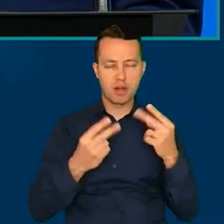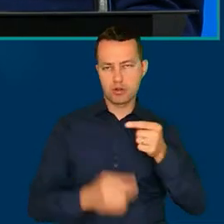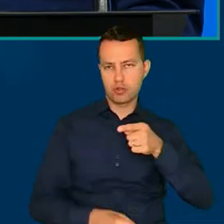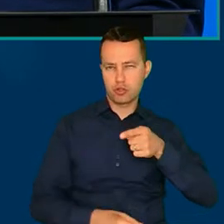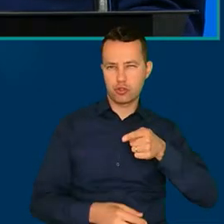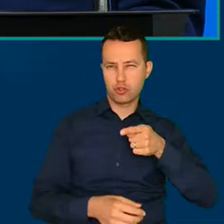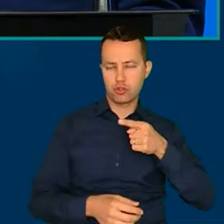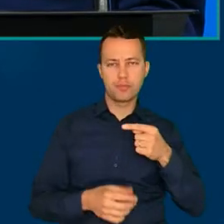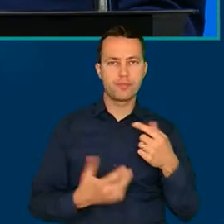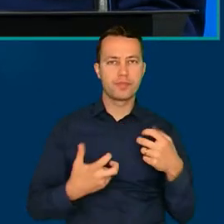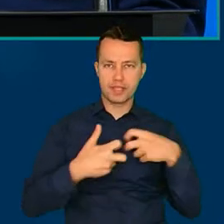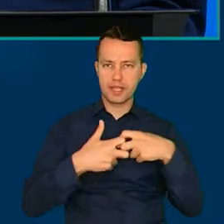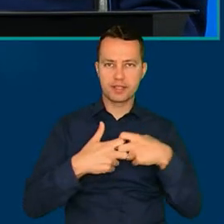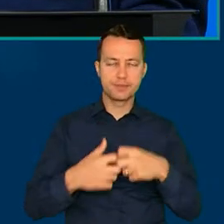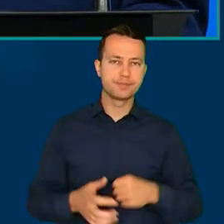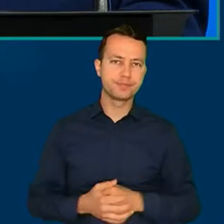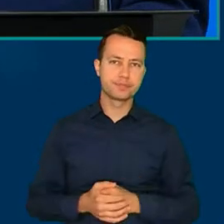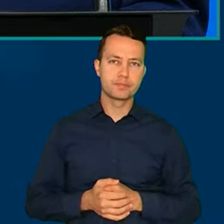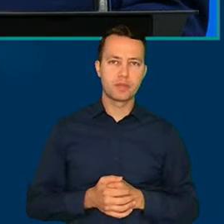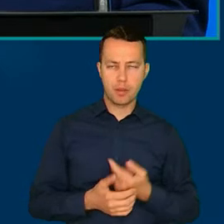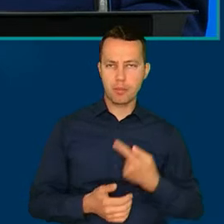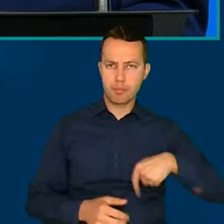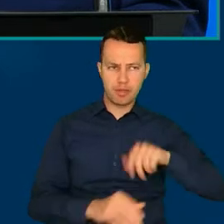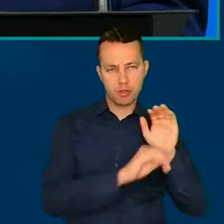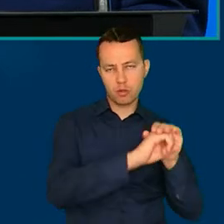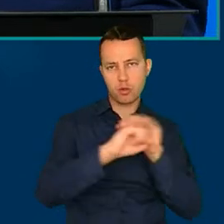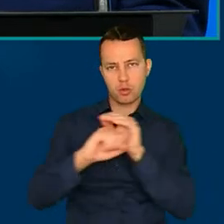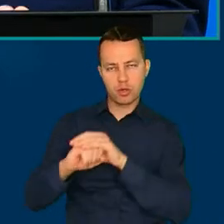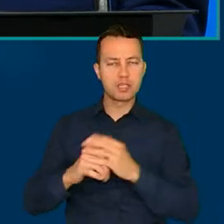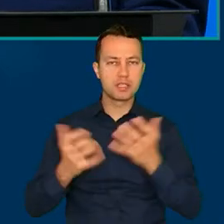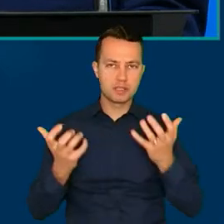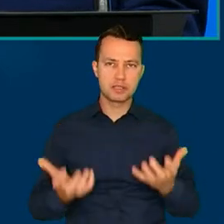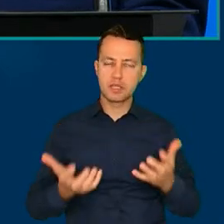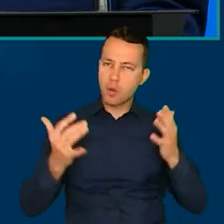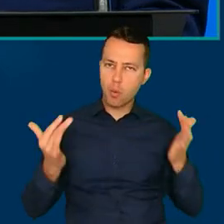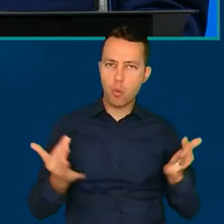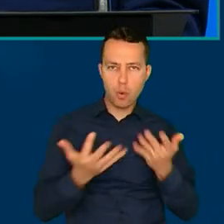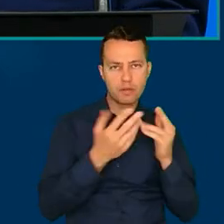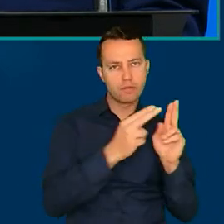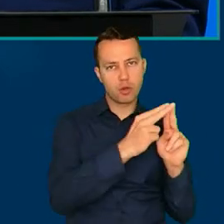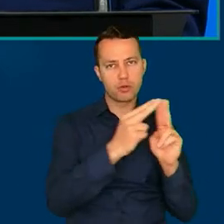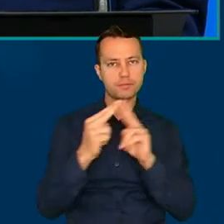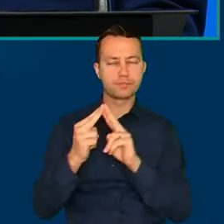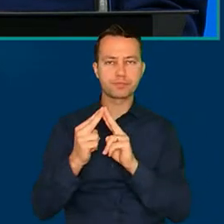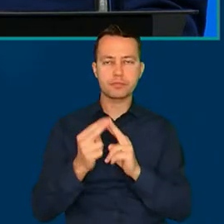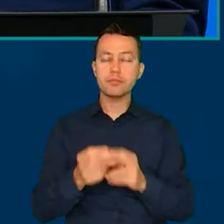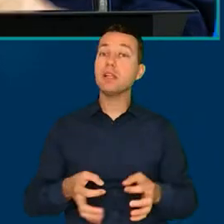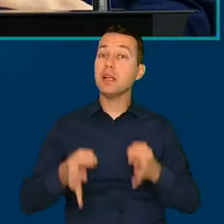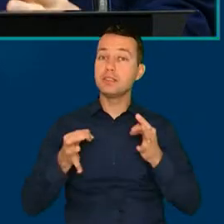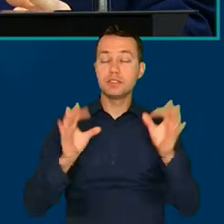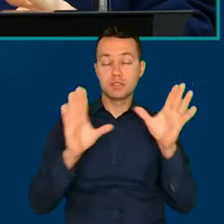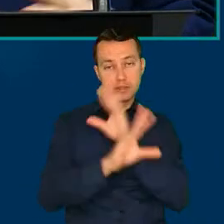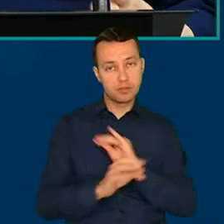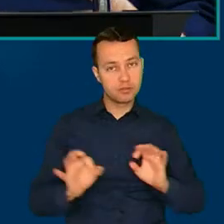with our colleagues from other countries, and they also run their own contact points. But ladies